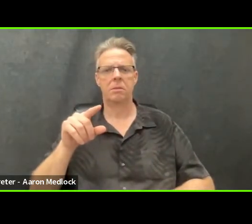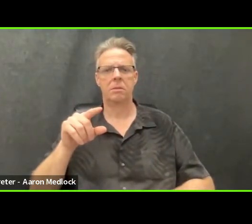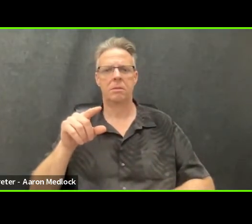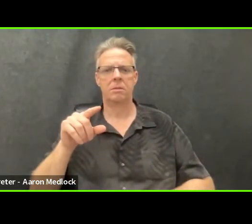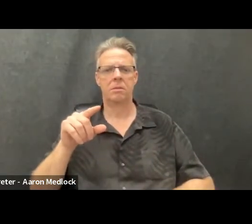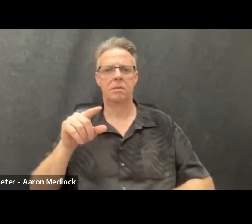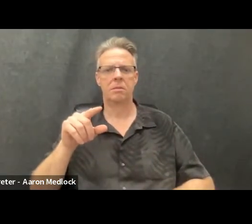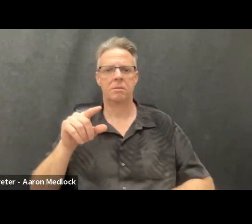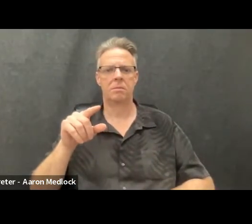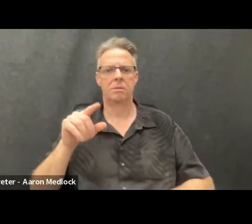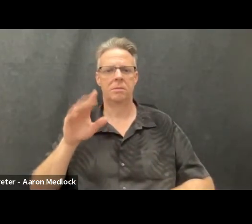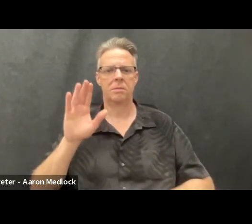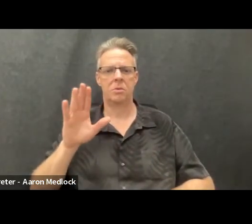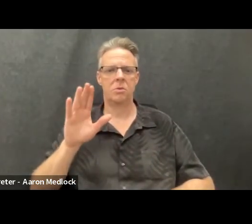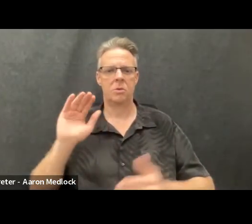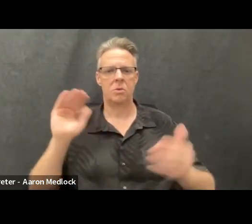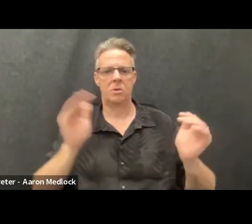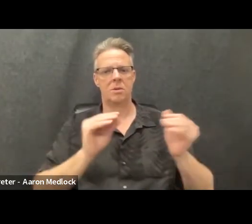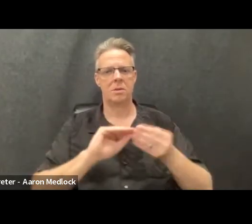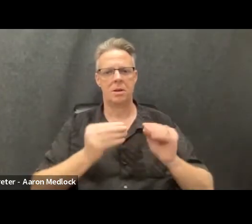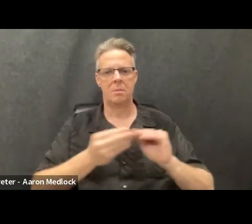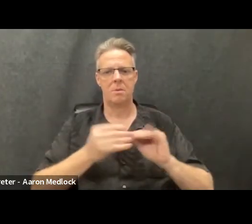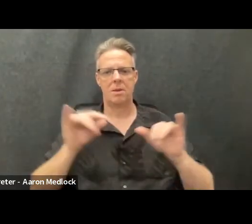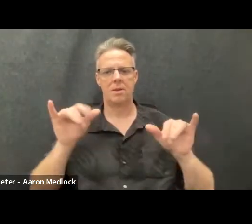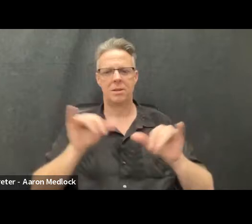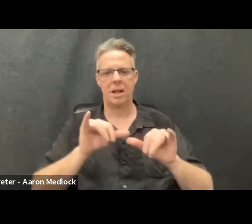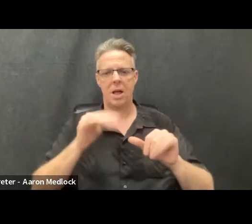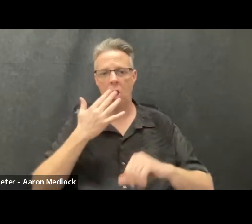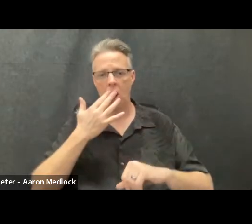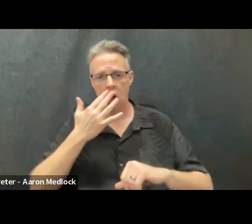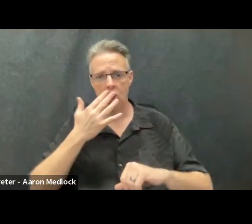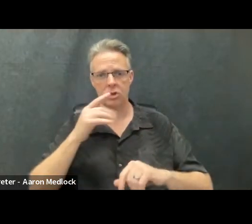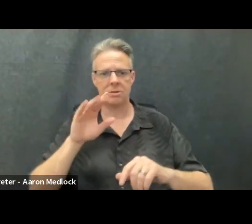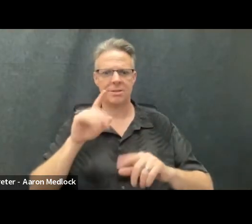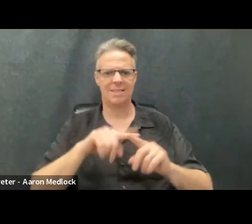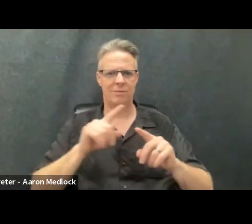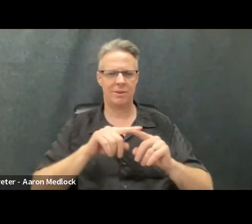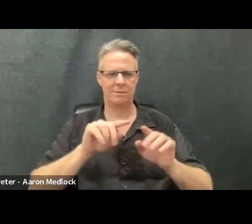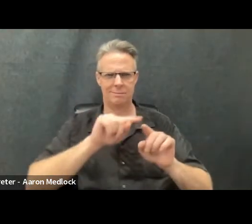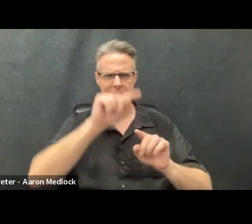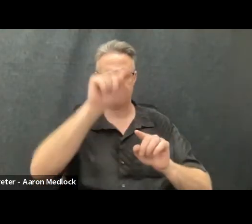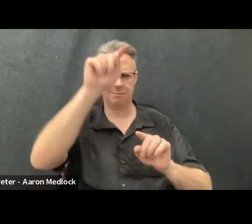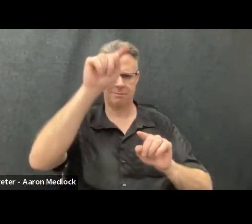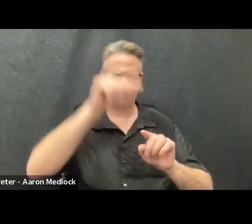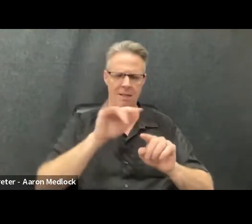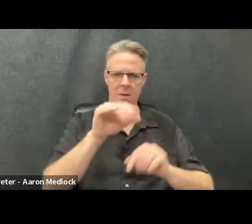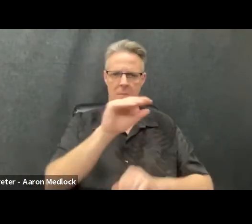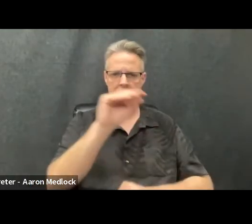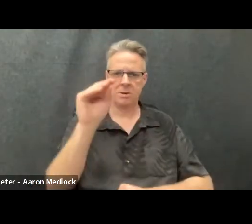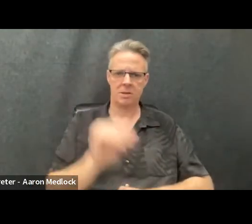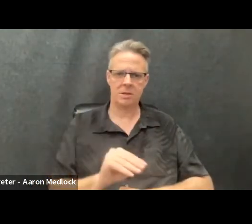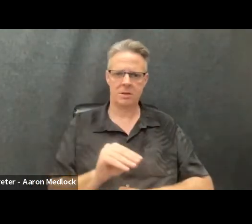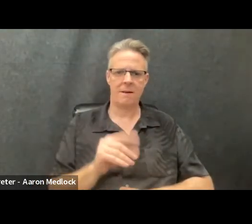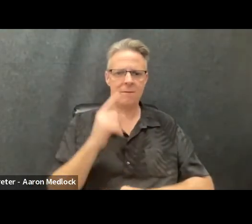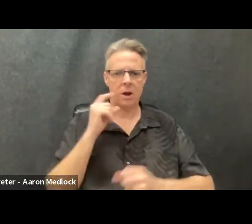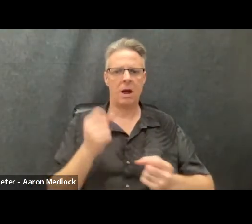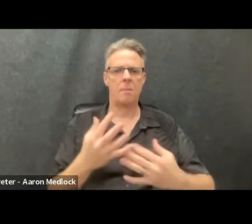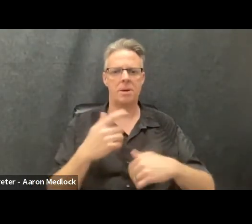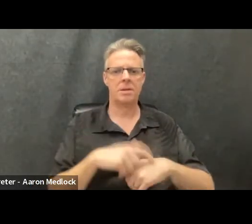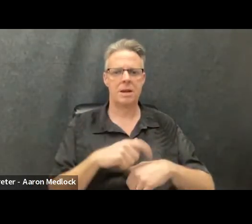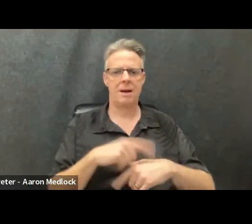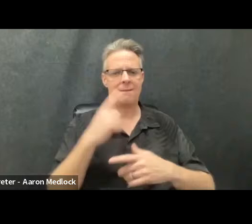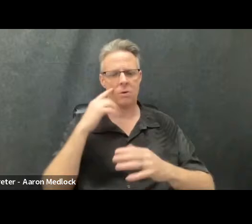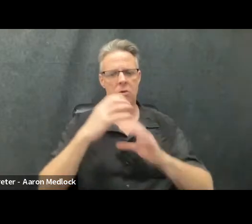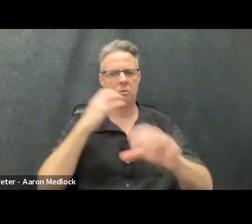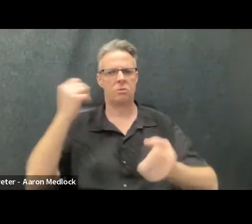the turn ratios with the sizes and colors and things, those percentages are the percentages of trips that are freight. At